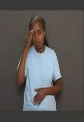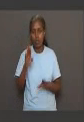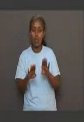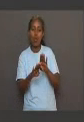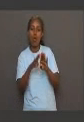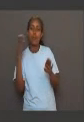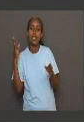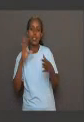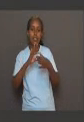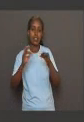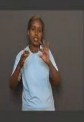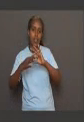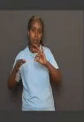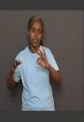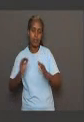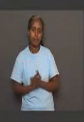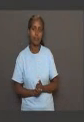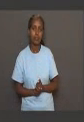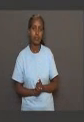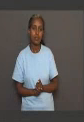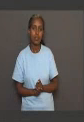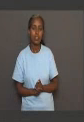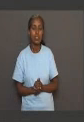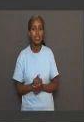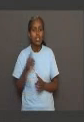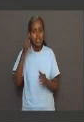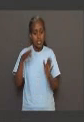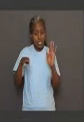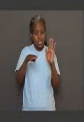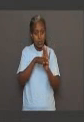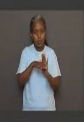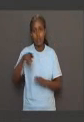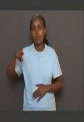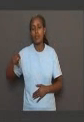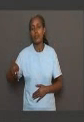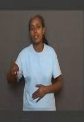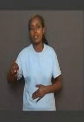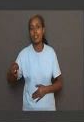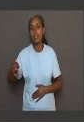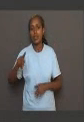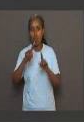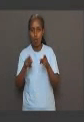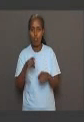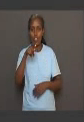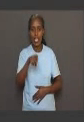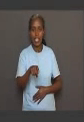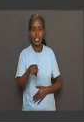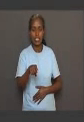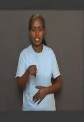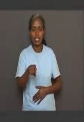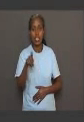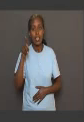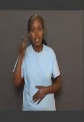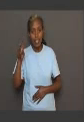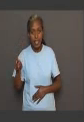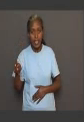open statements. They are denoted by P of X, where